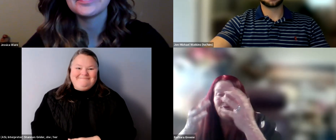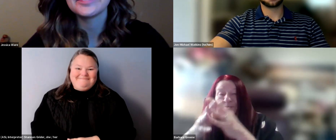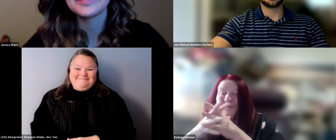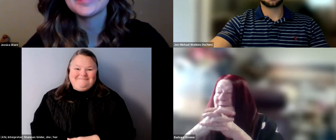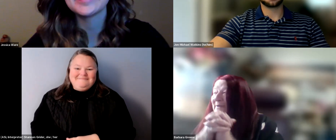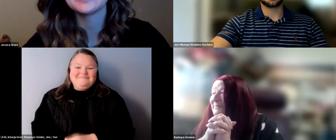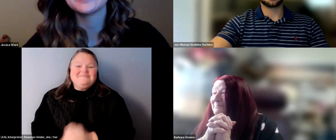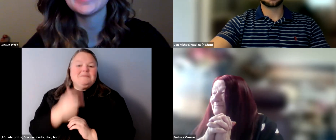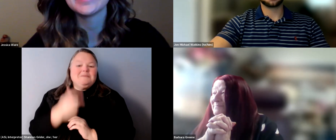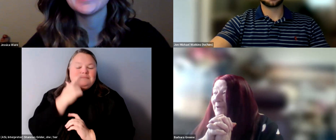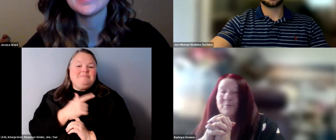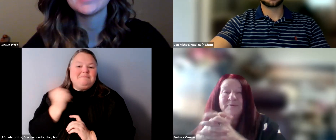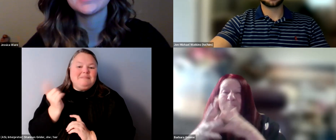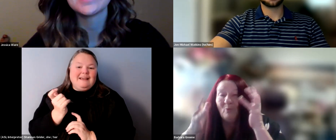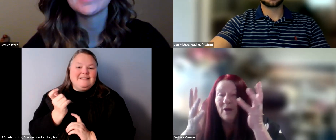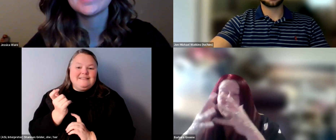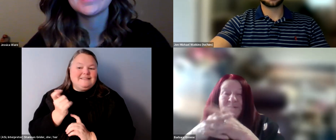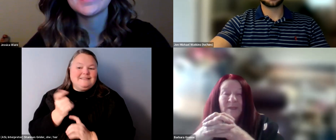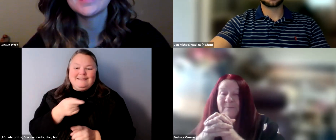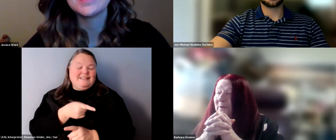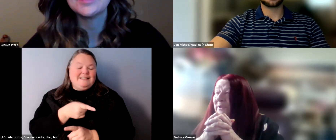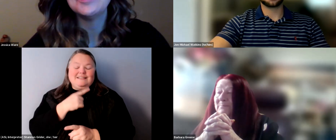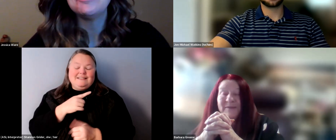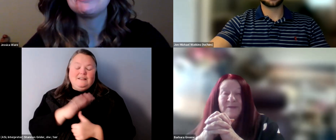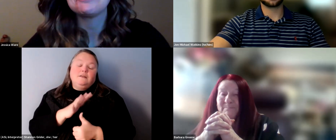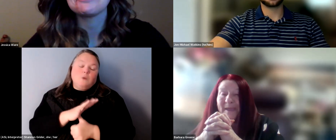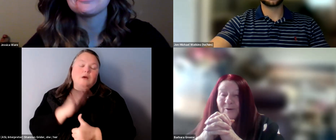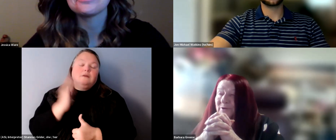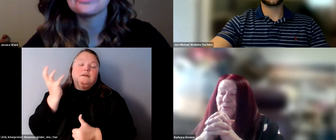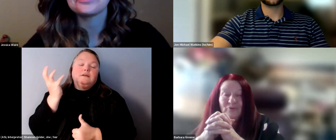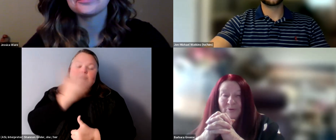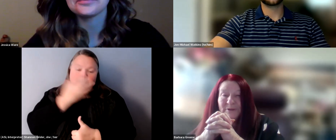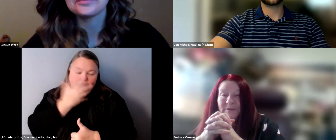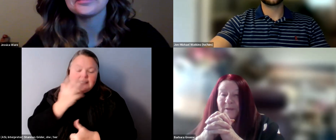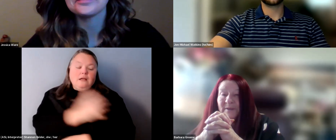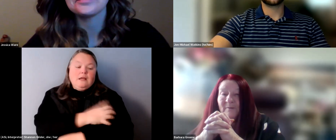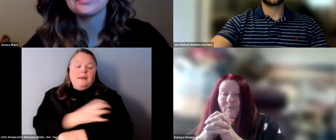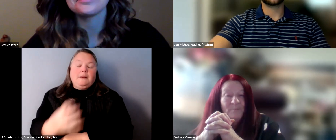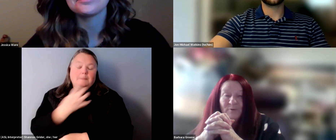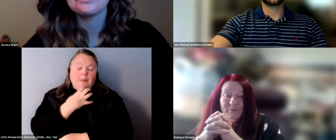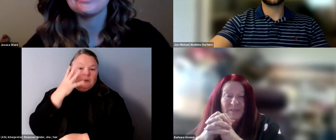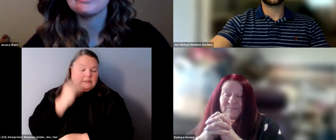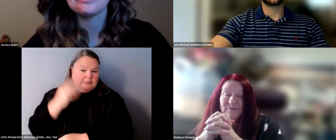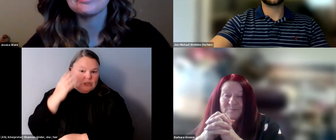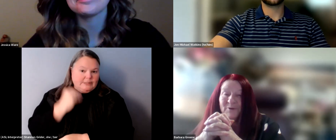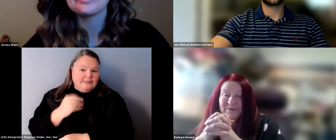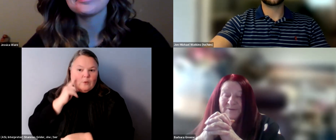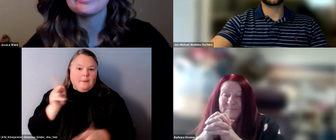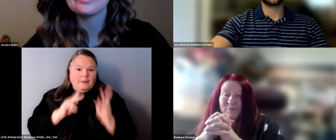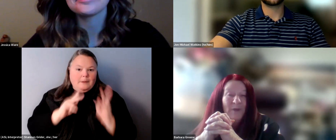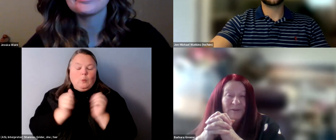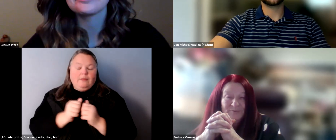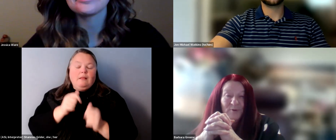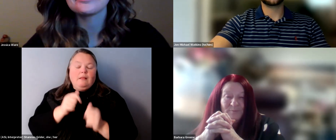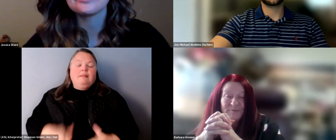because it was just, it was a very amazing, empowering journey for folks with lived